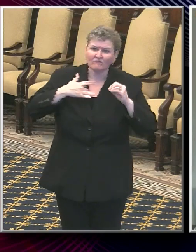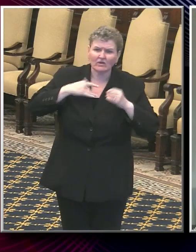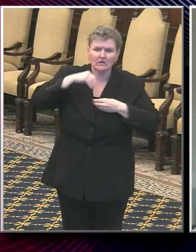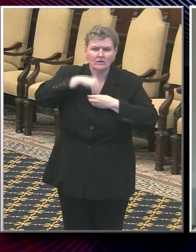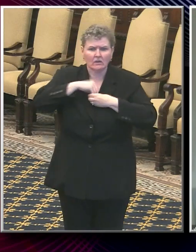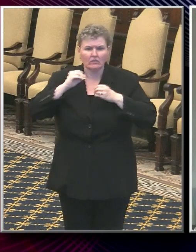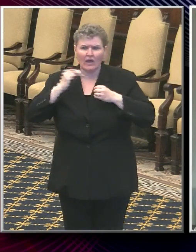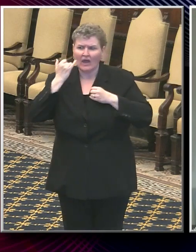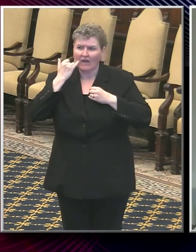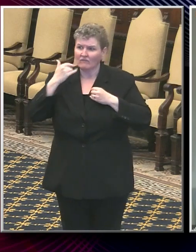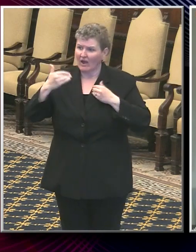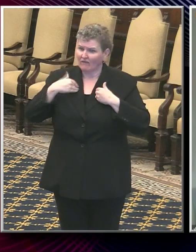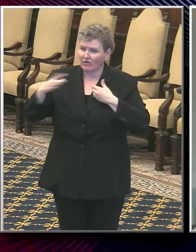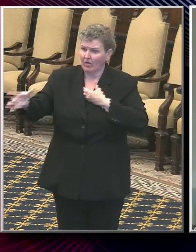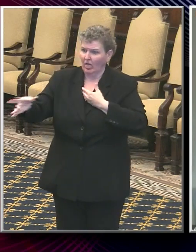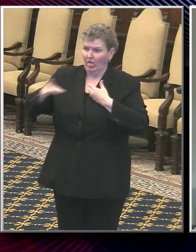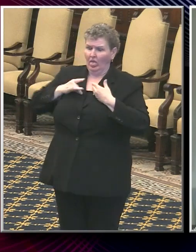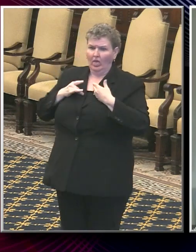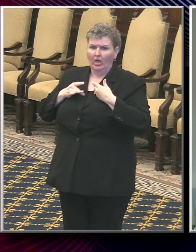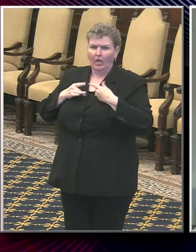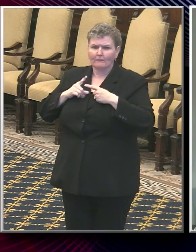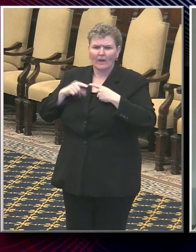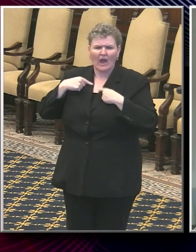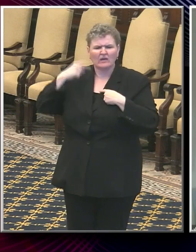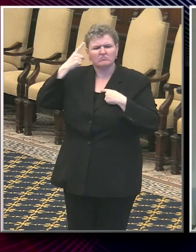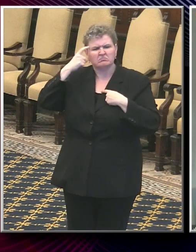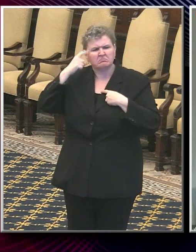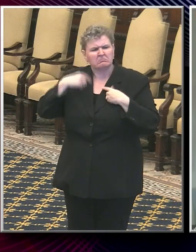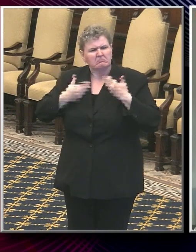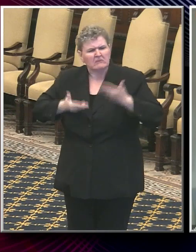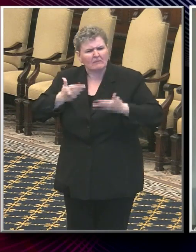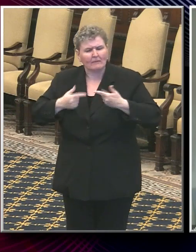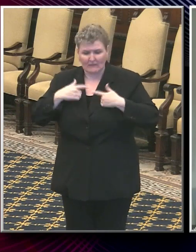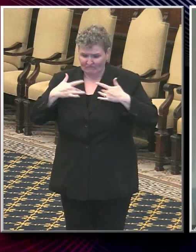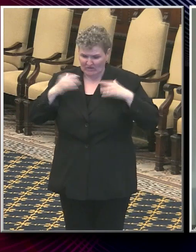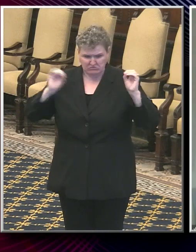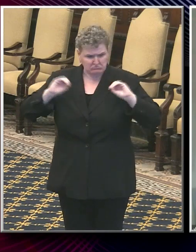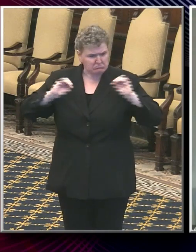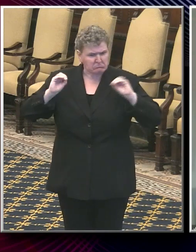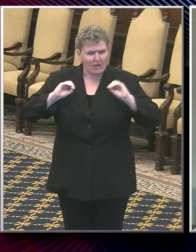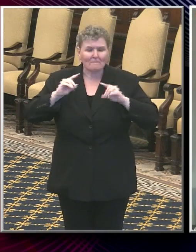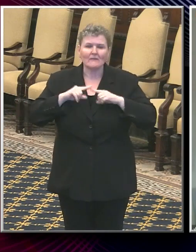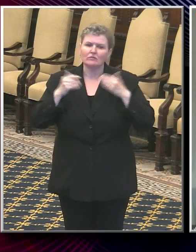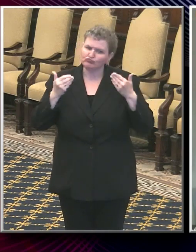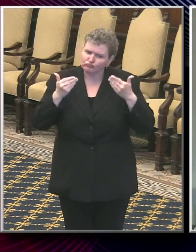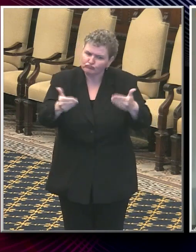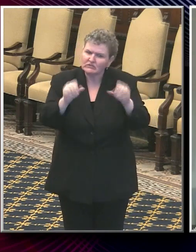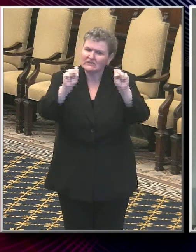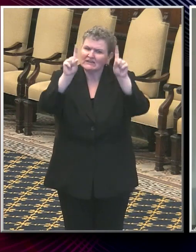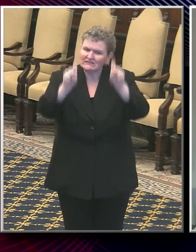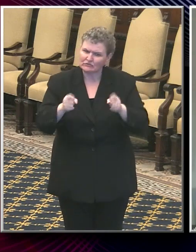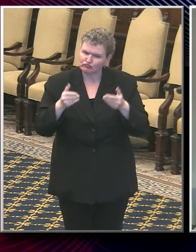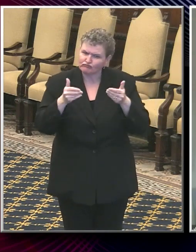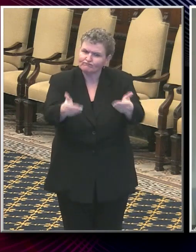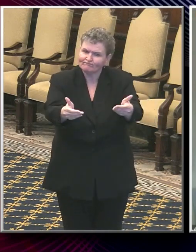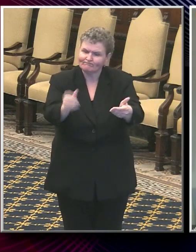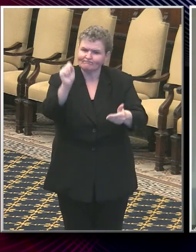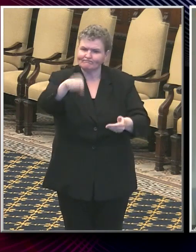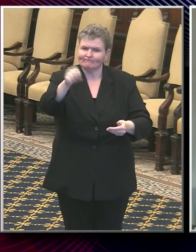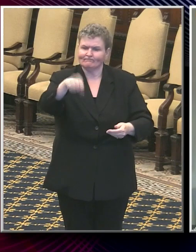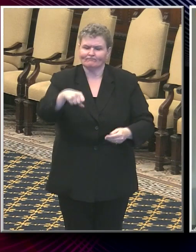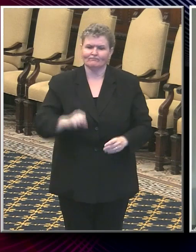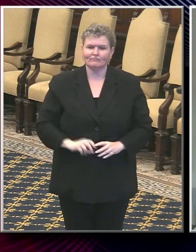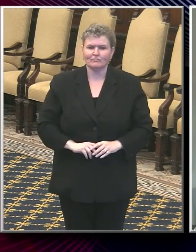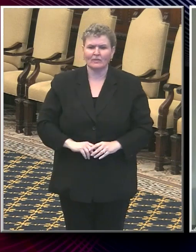or believe you've been exposed to someone with the coronavirus infection, and it's been 7 days, enough time for your test to turn positive. If you think you've had an